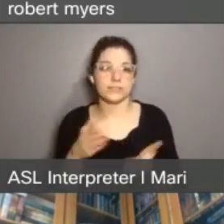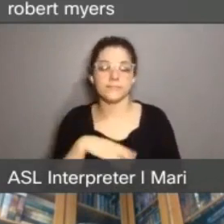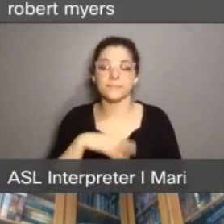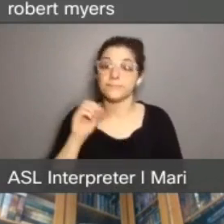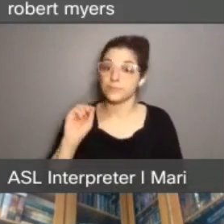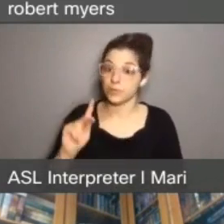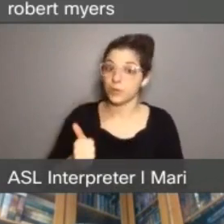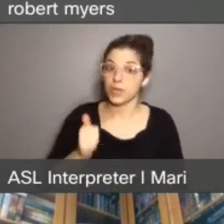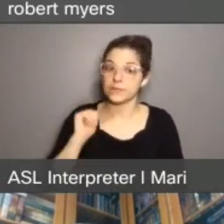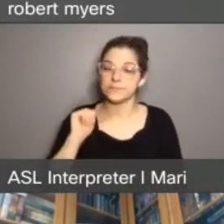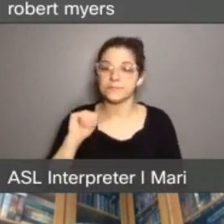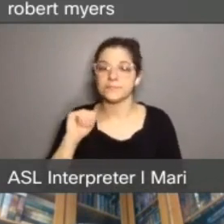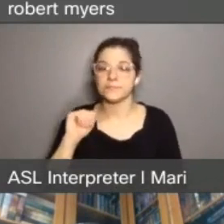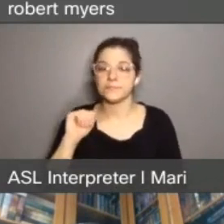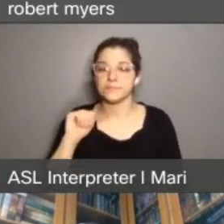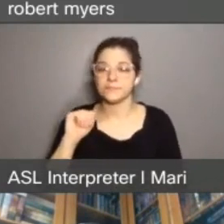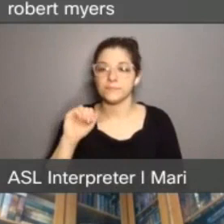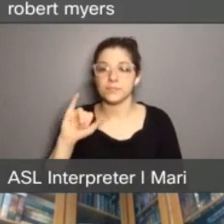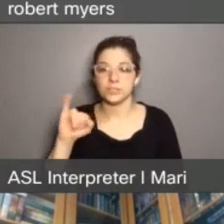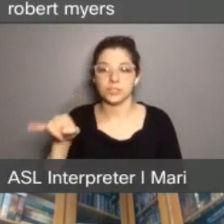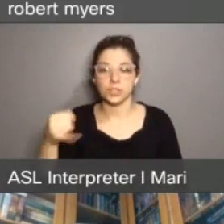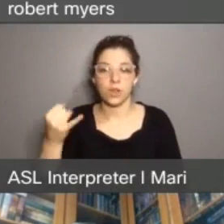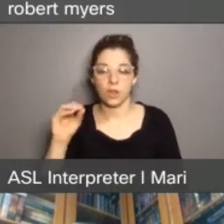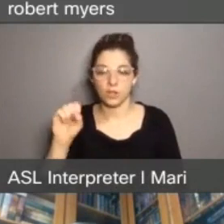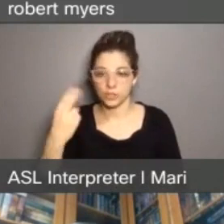Okay, great. And Josh,